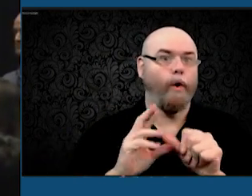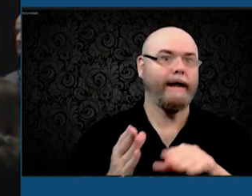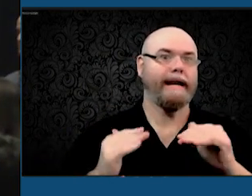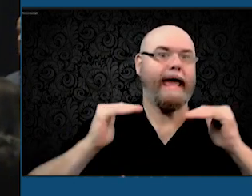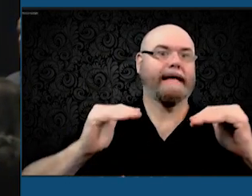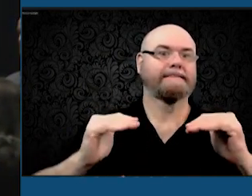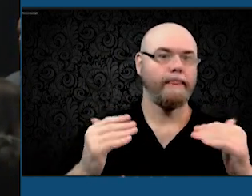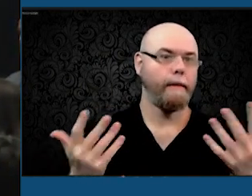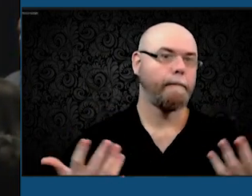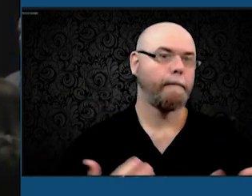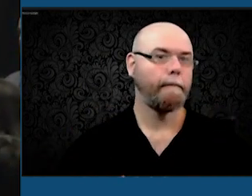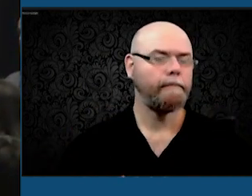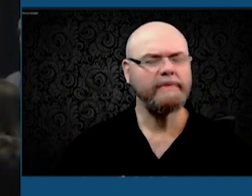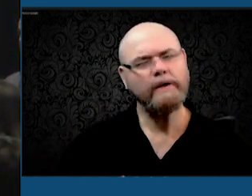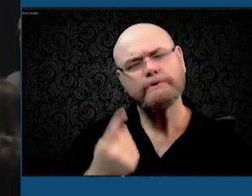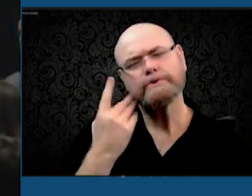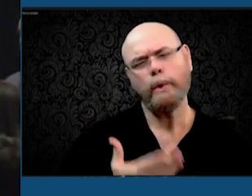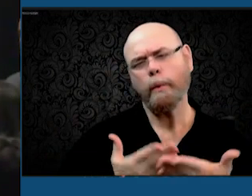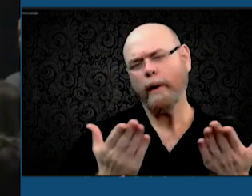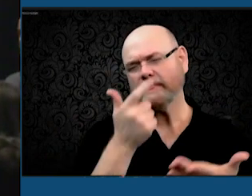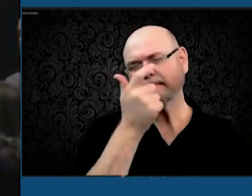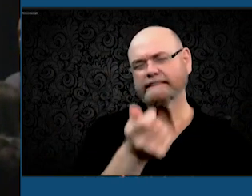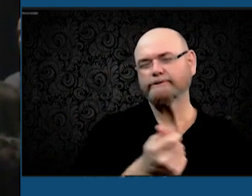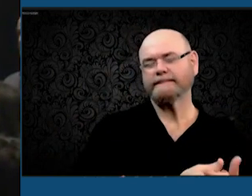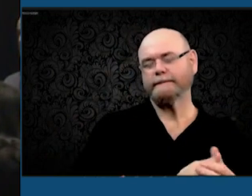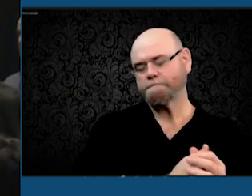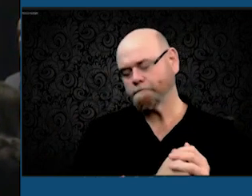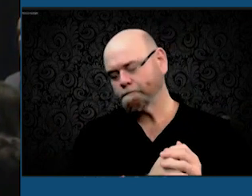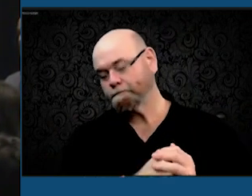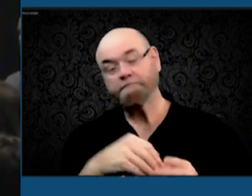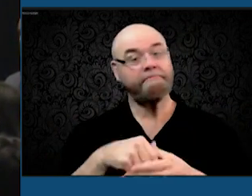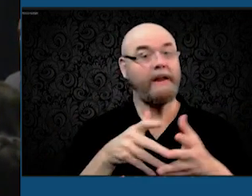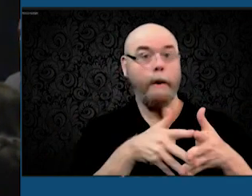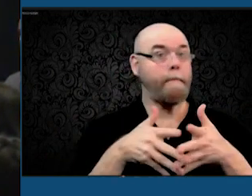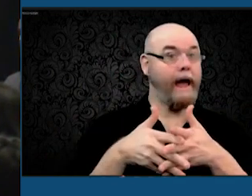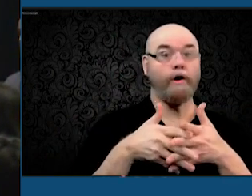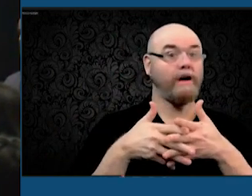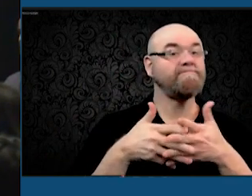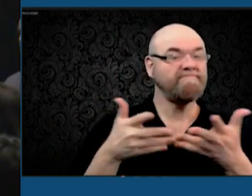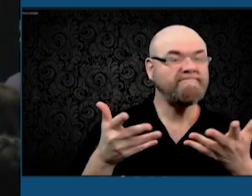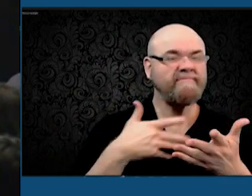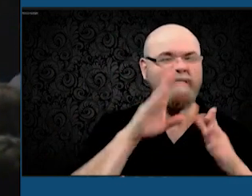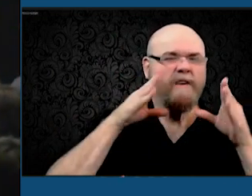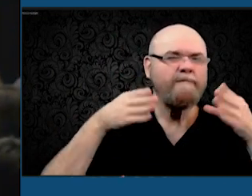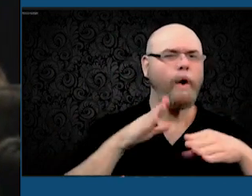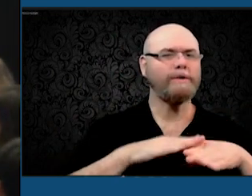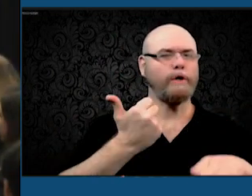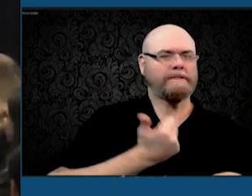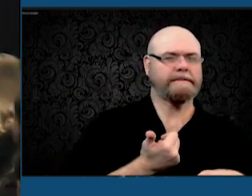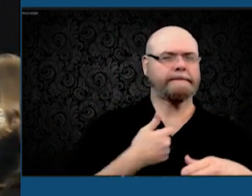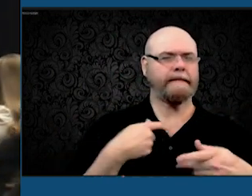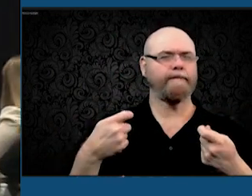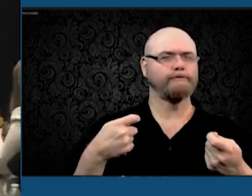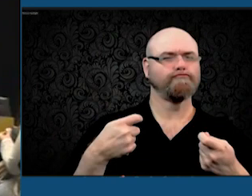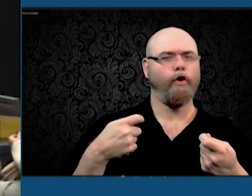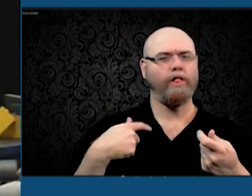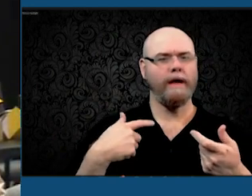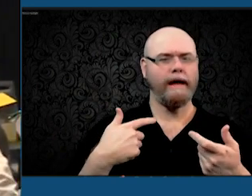thing that's kind of interesting to me is that in America, we're very focused on self-control,